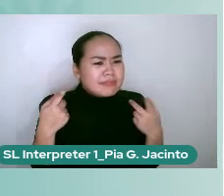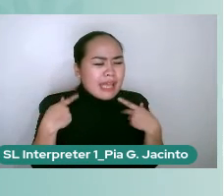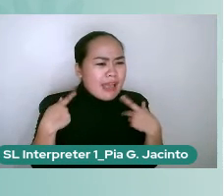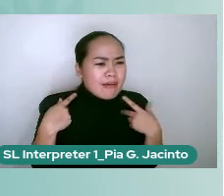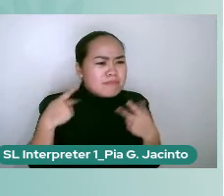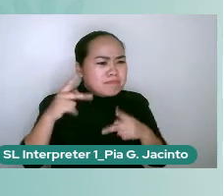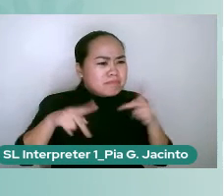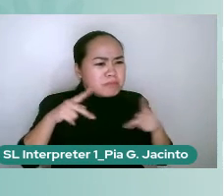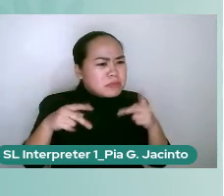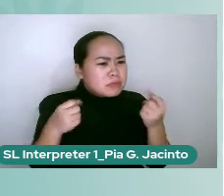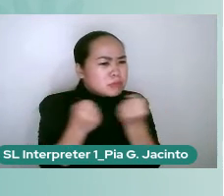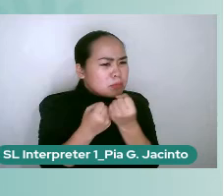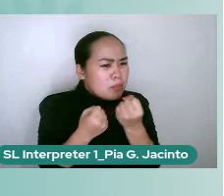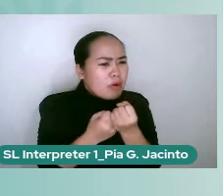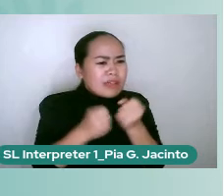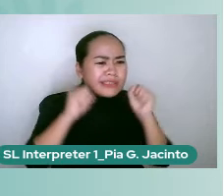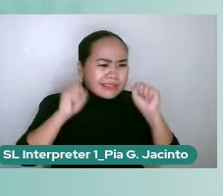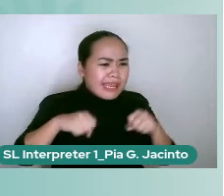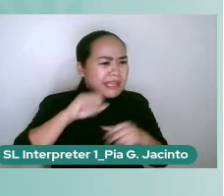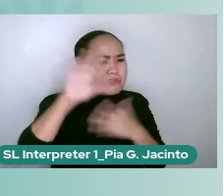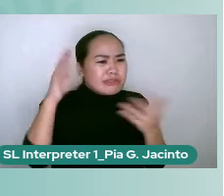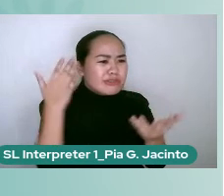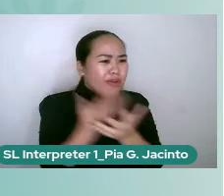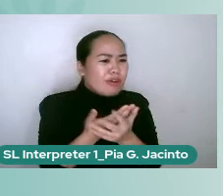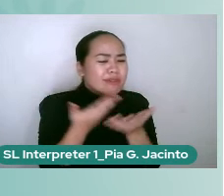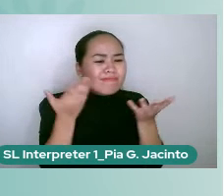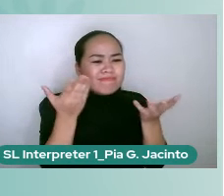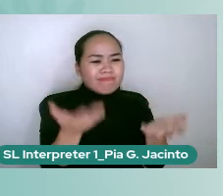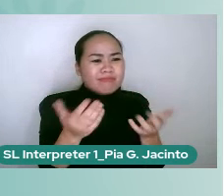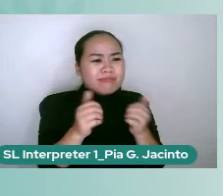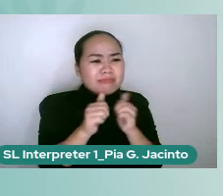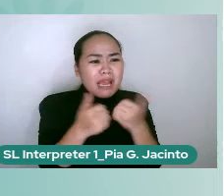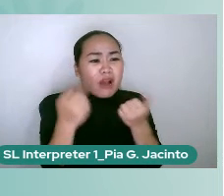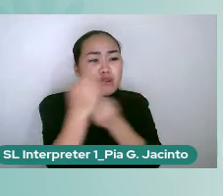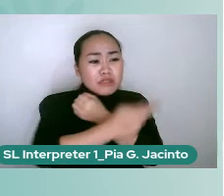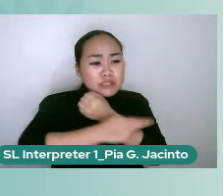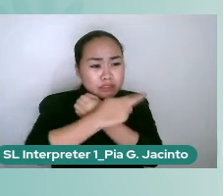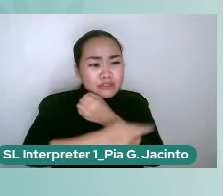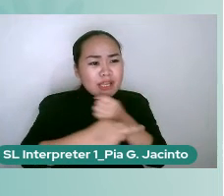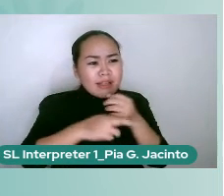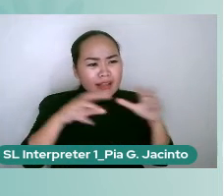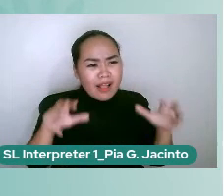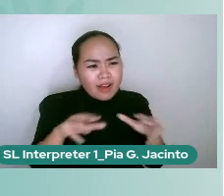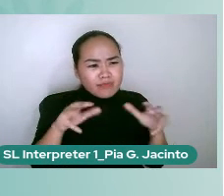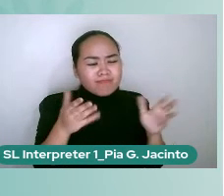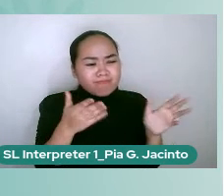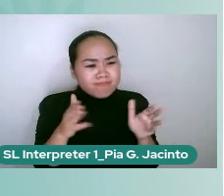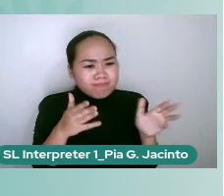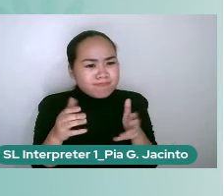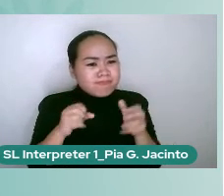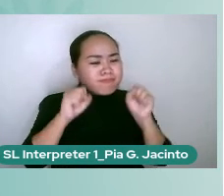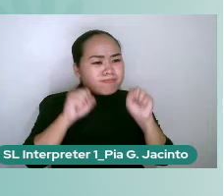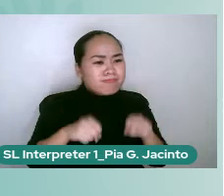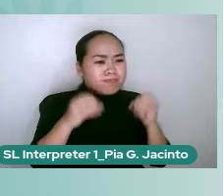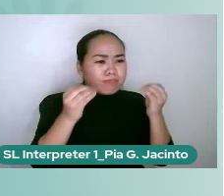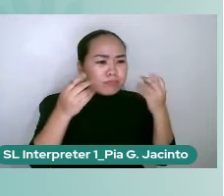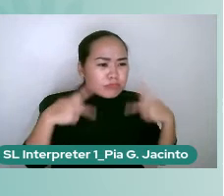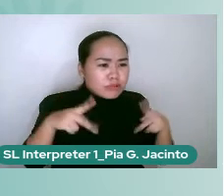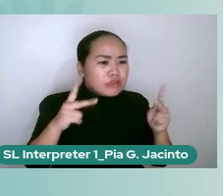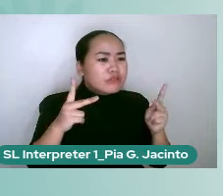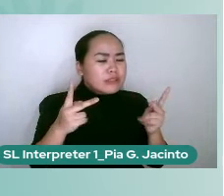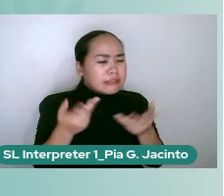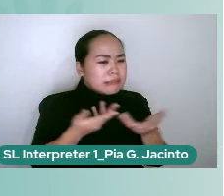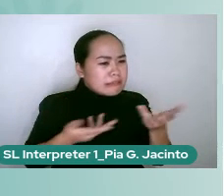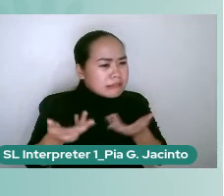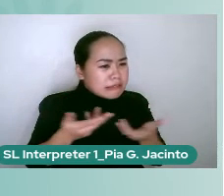action plan to bring this forward. How can this regional action plan offer opportunities for shared investments, for